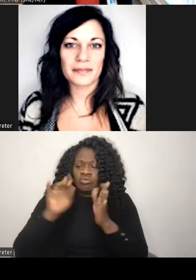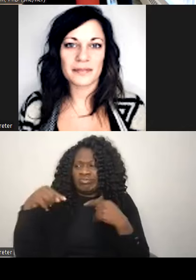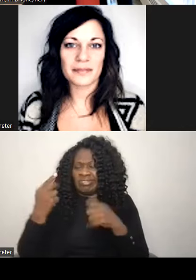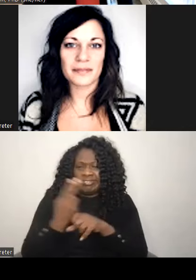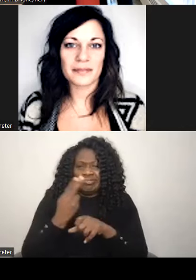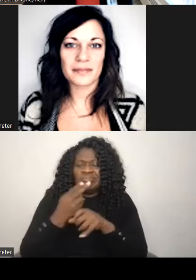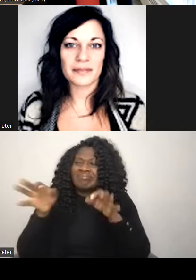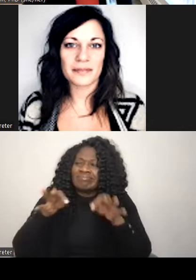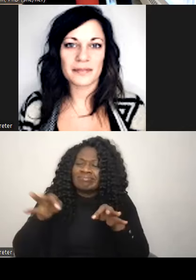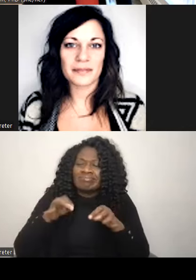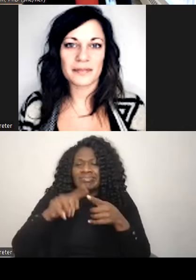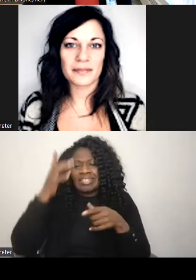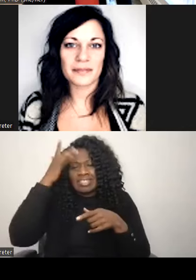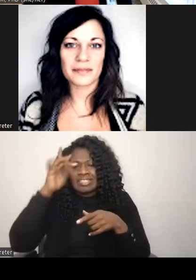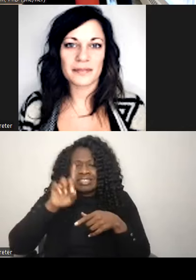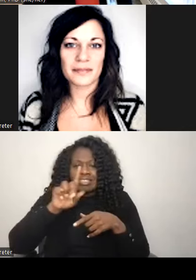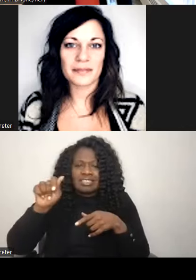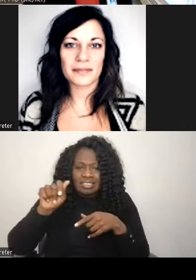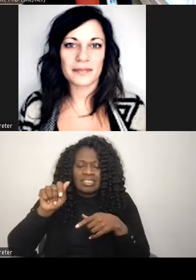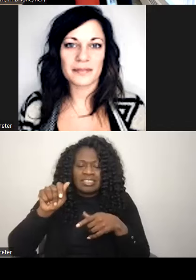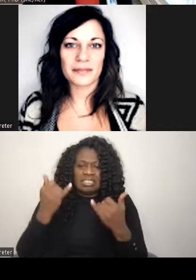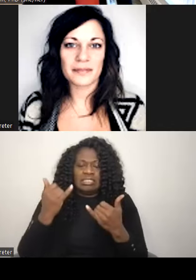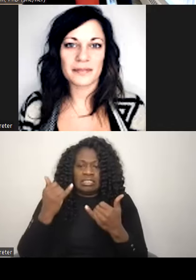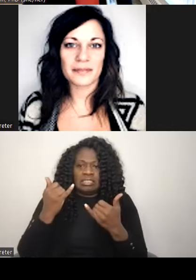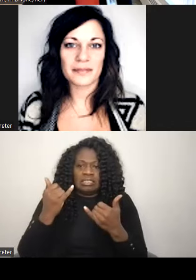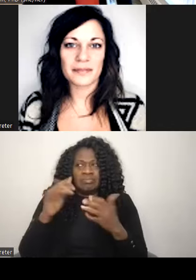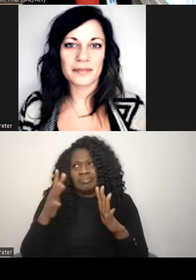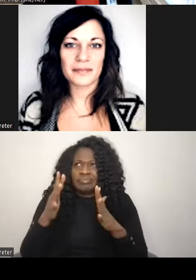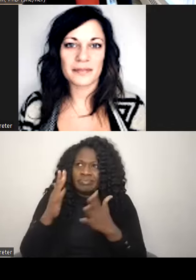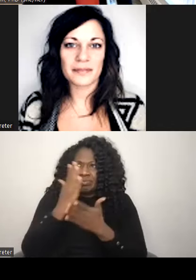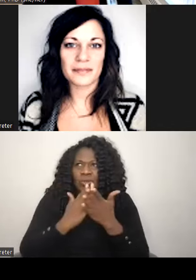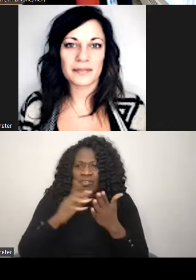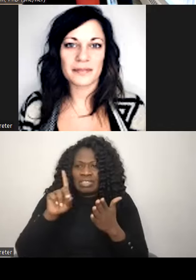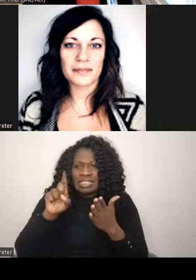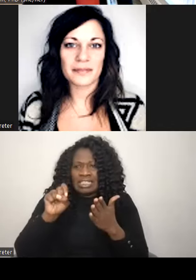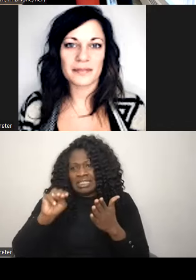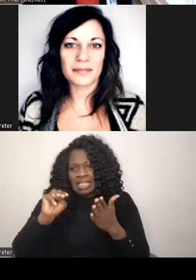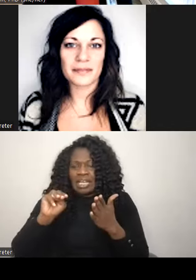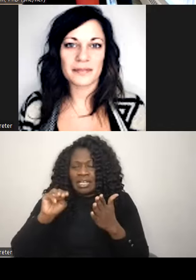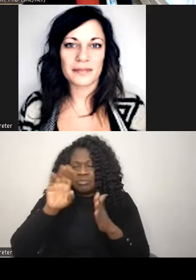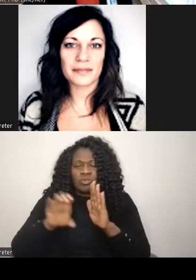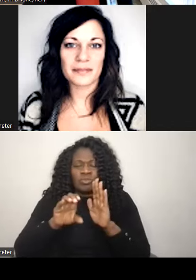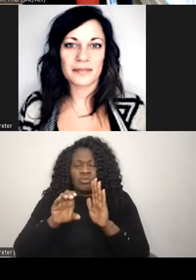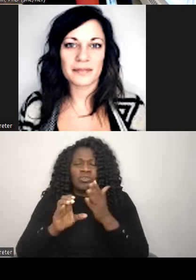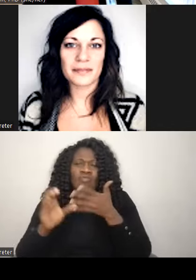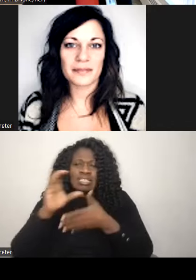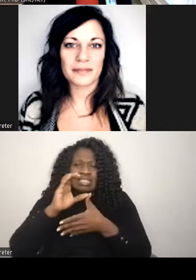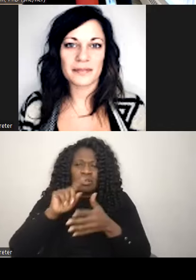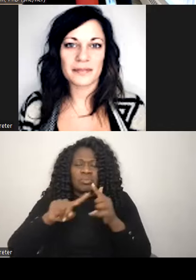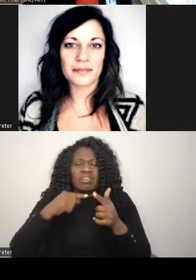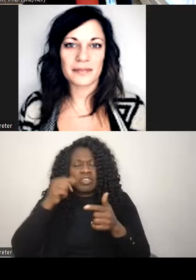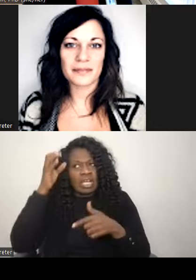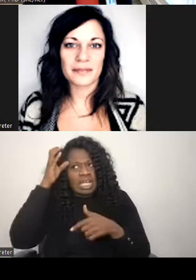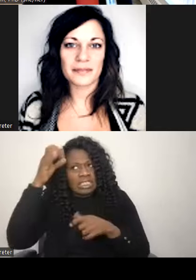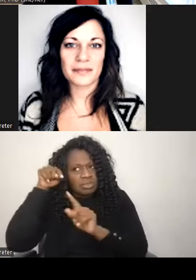to define intellectual disability, are now not sort of part of the DSM diagnostic criteria, but they are still part of the